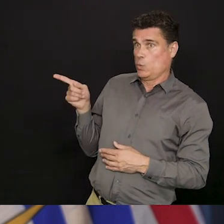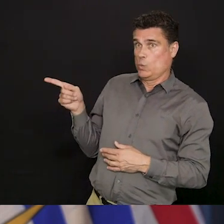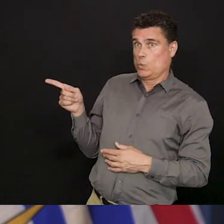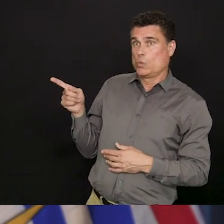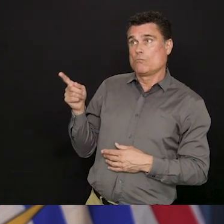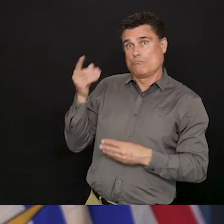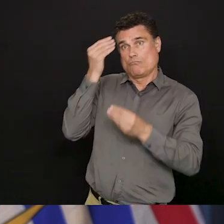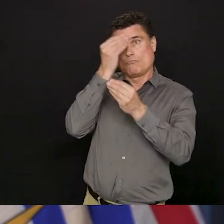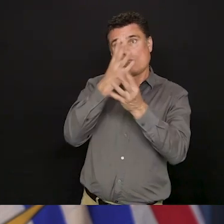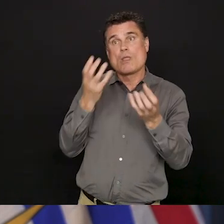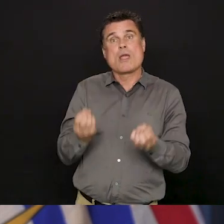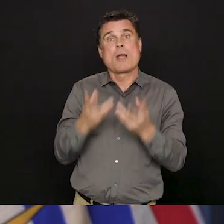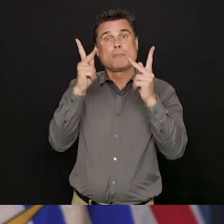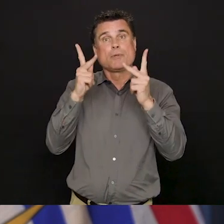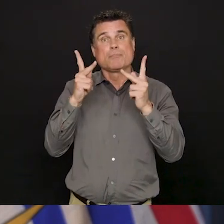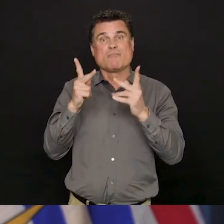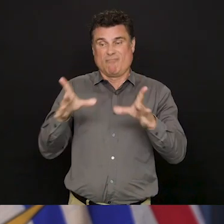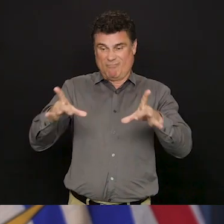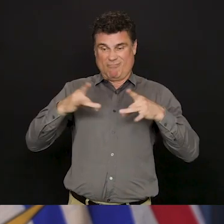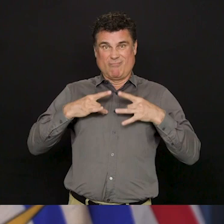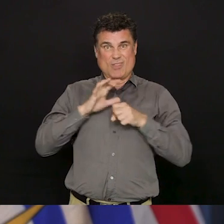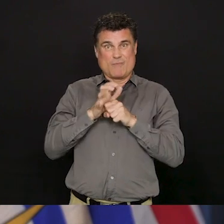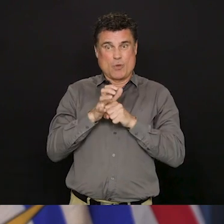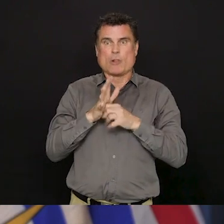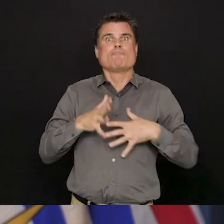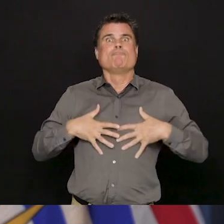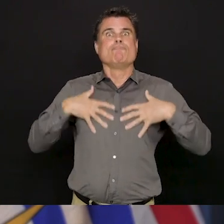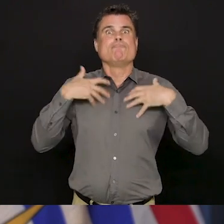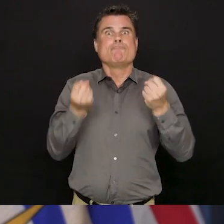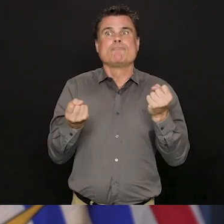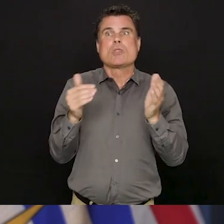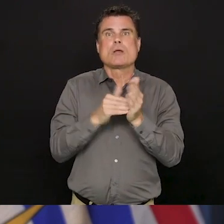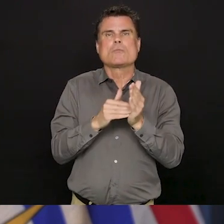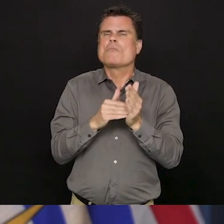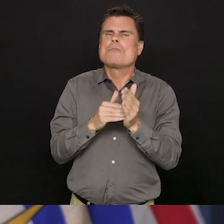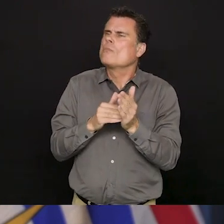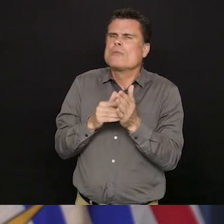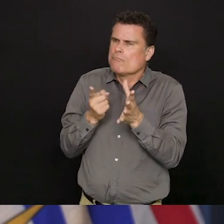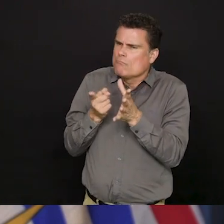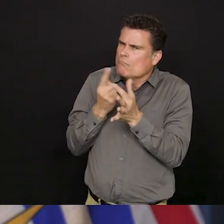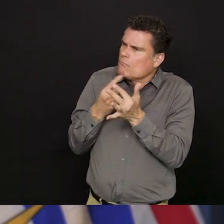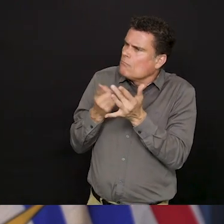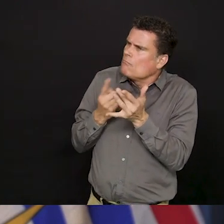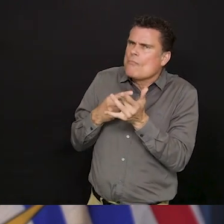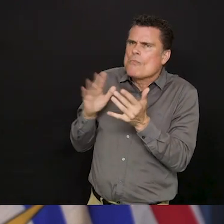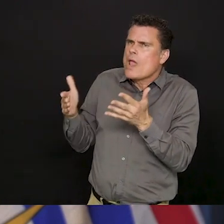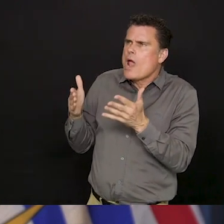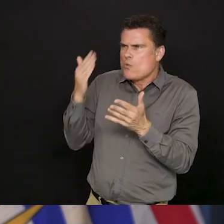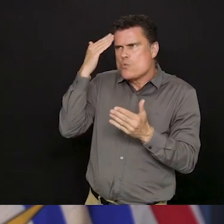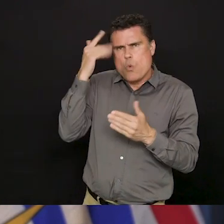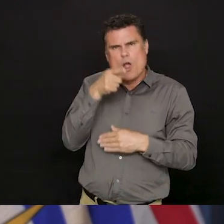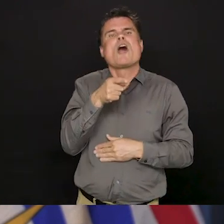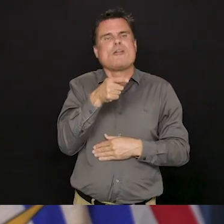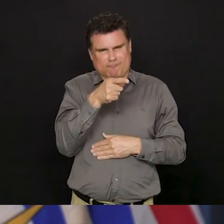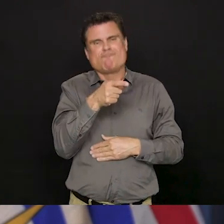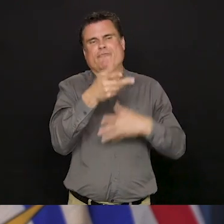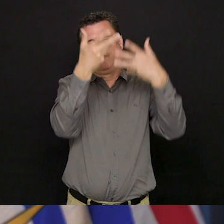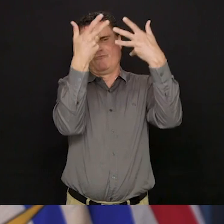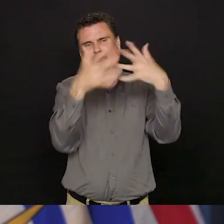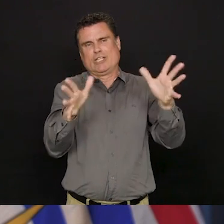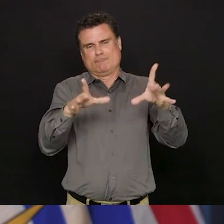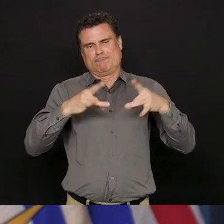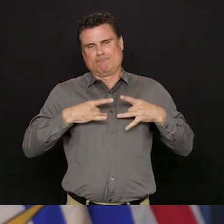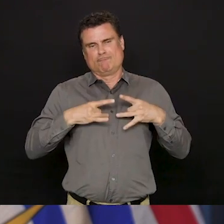whether it differs by health region or whether it's changed recently? And also, are there people in BC who have tested positive or shown symptoms